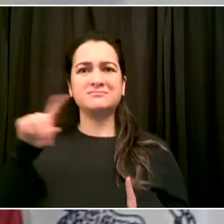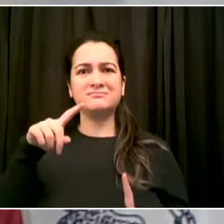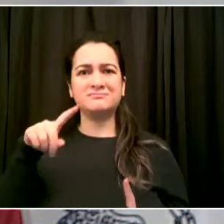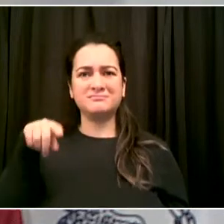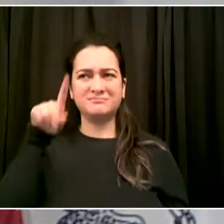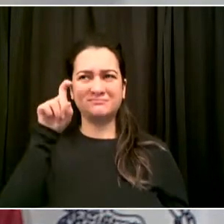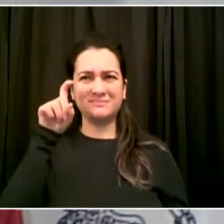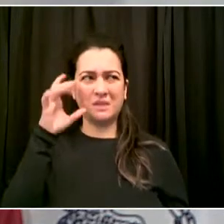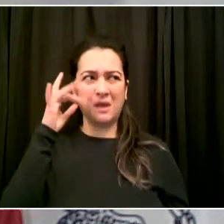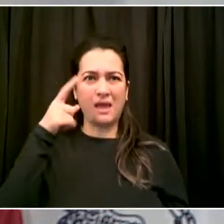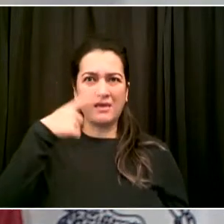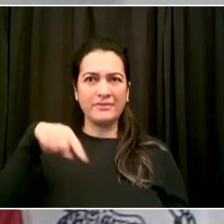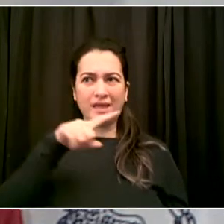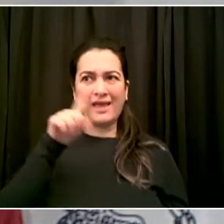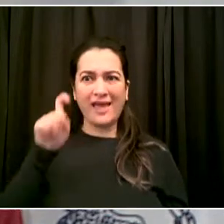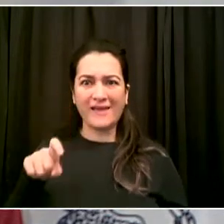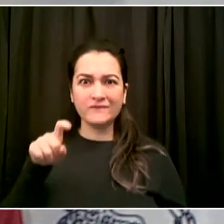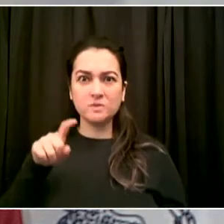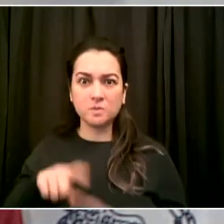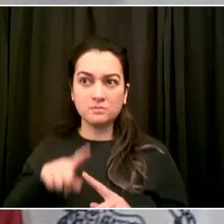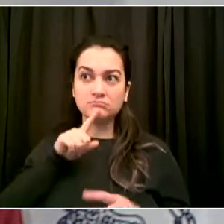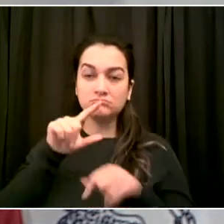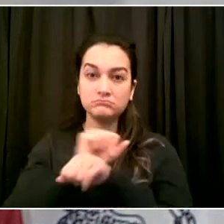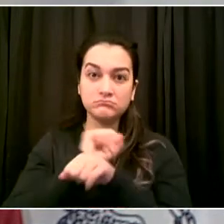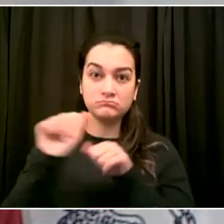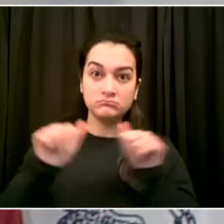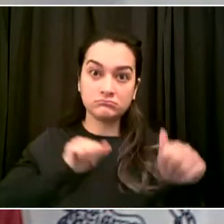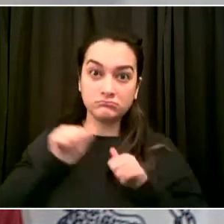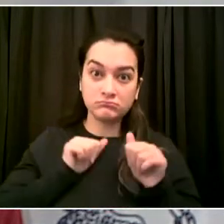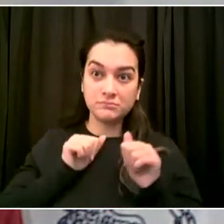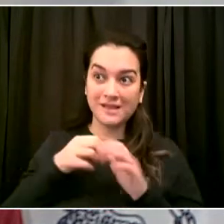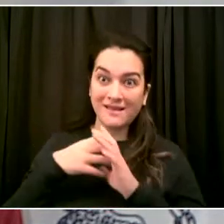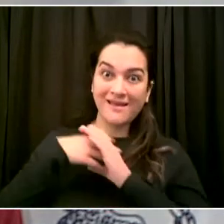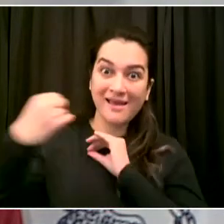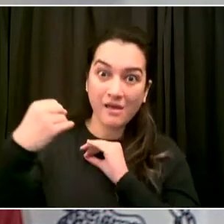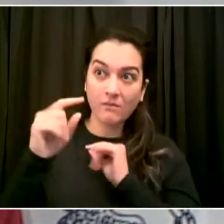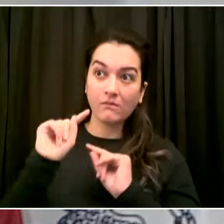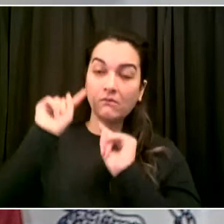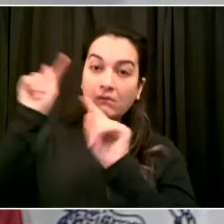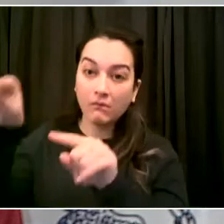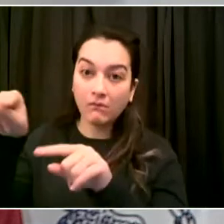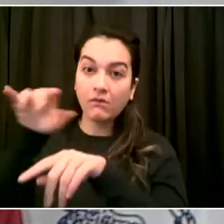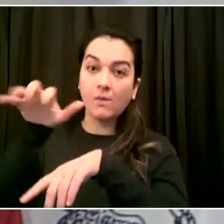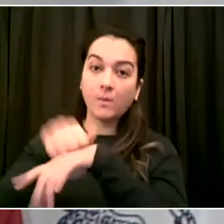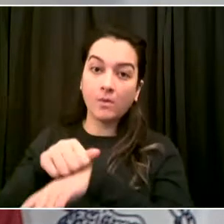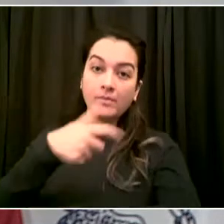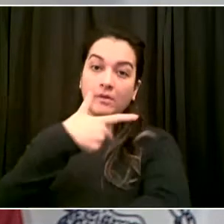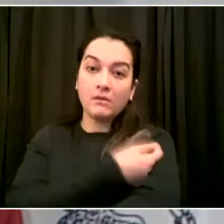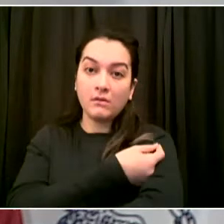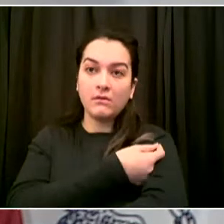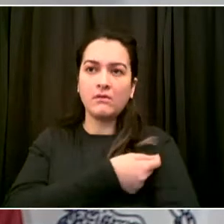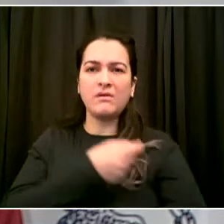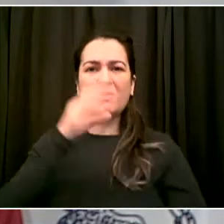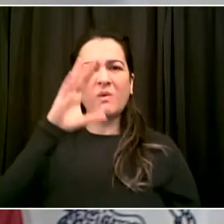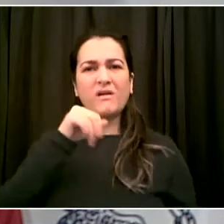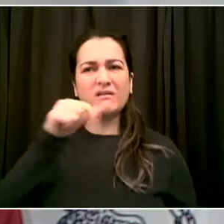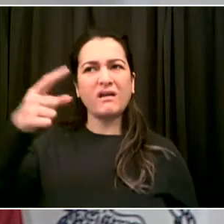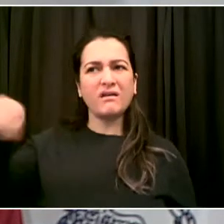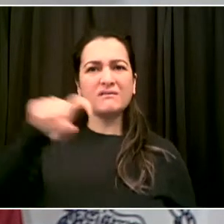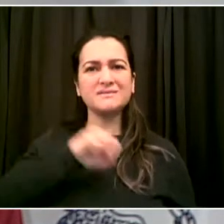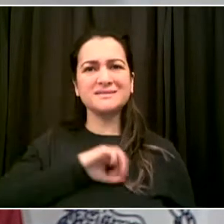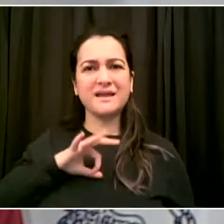site and demanding that people make appointments, why don't you bring the vaccine to